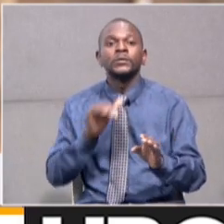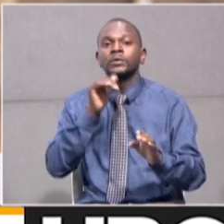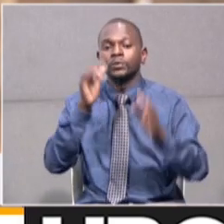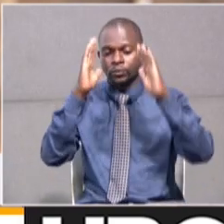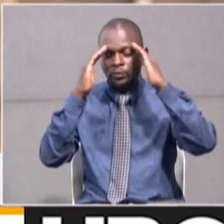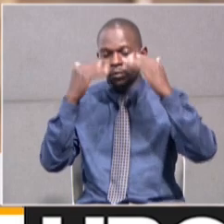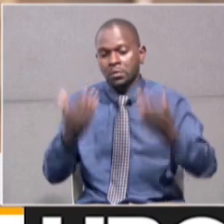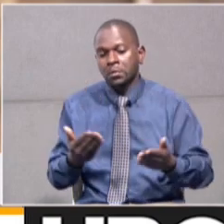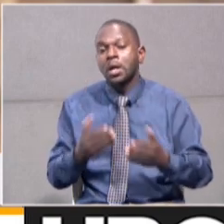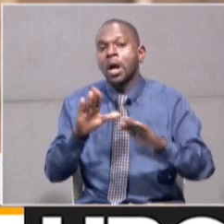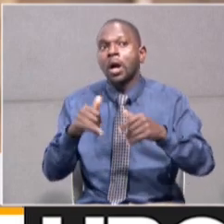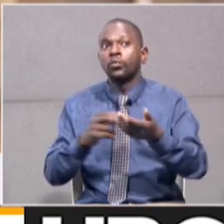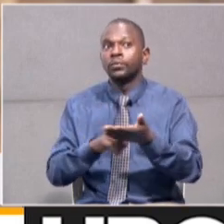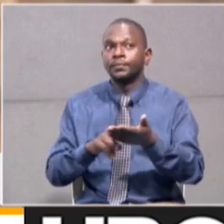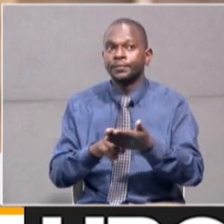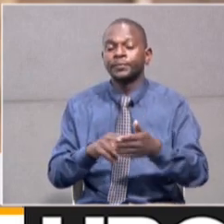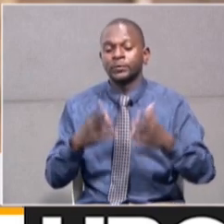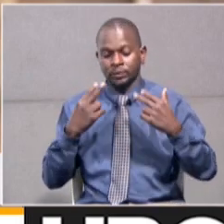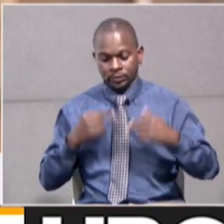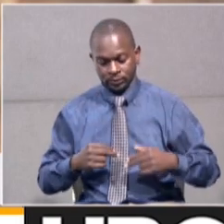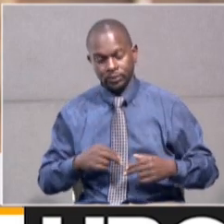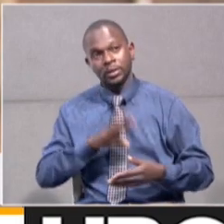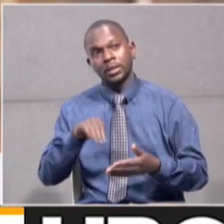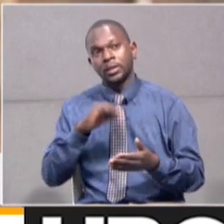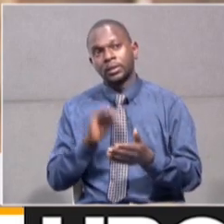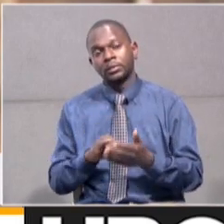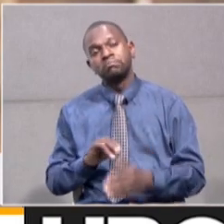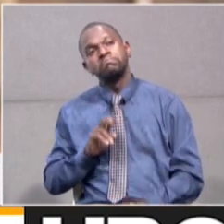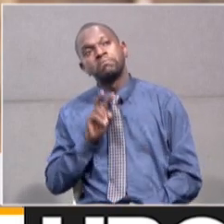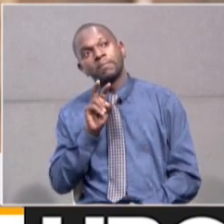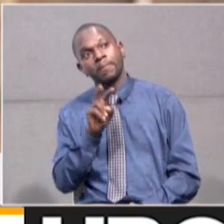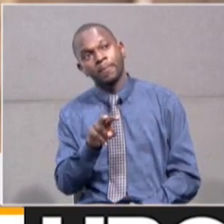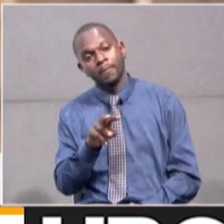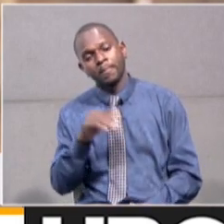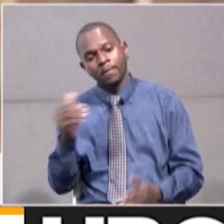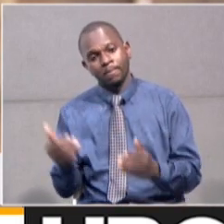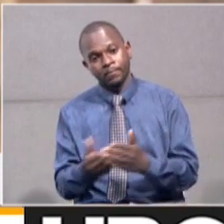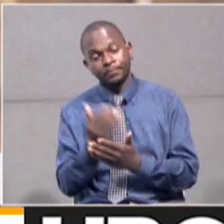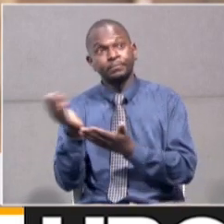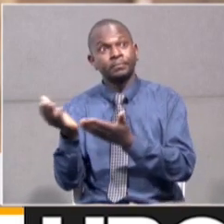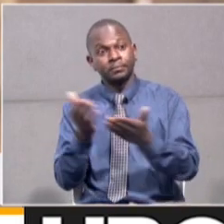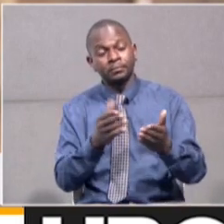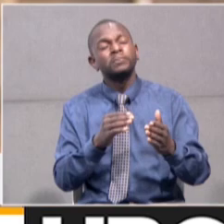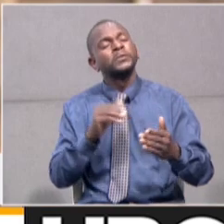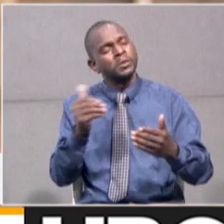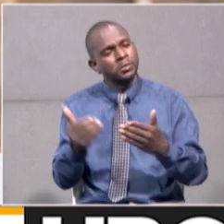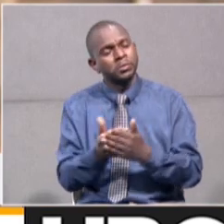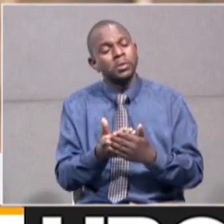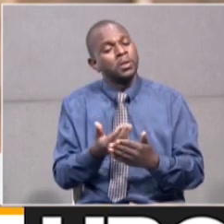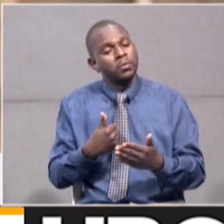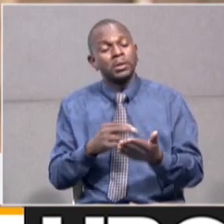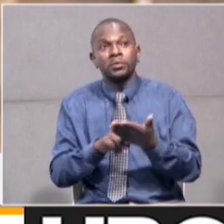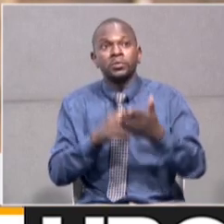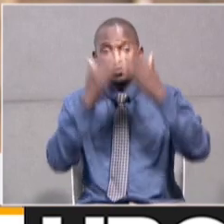how to use them. We've been in health facilities, you find it is new the way they brought it. Nobody wants to